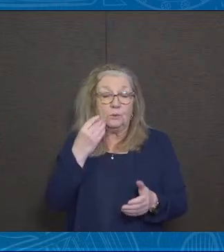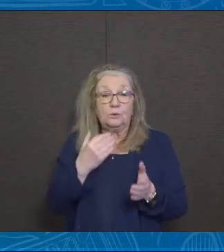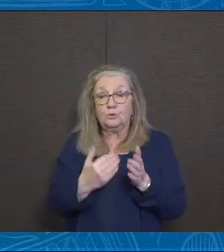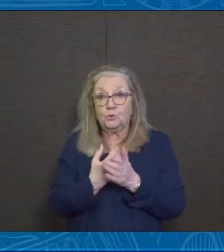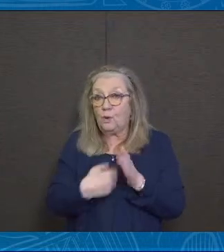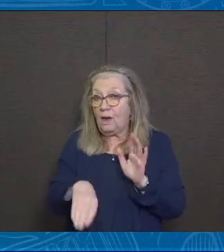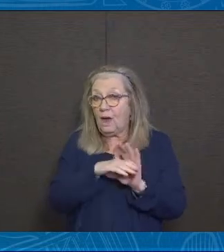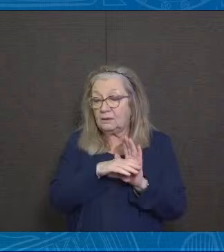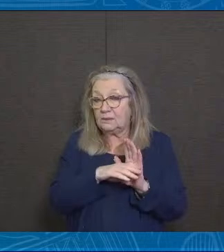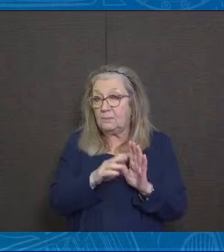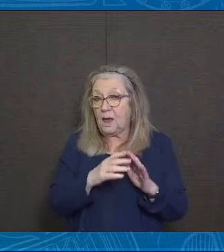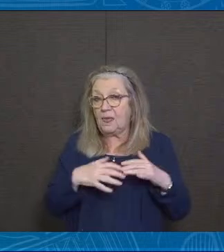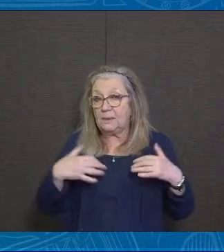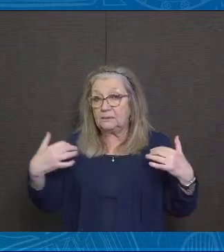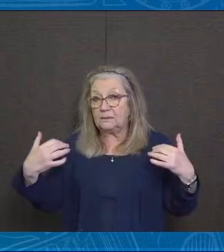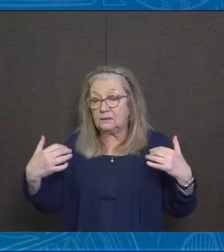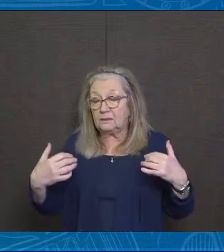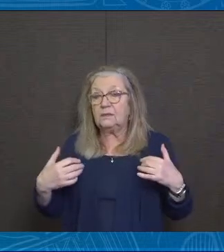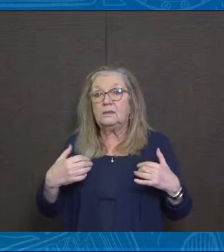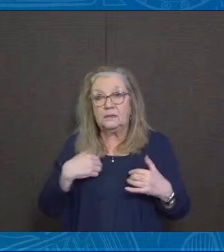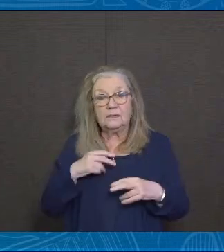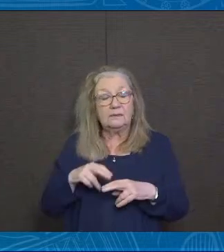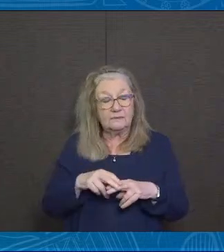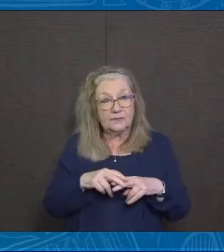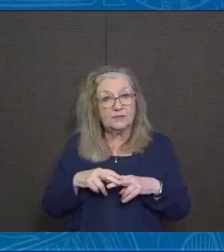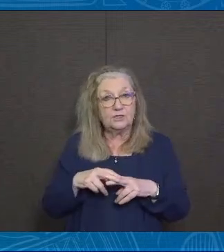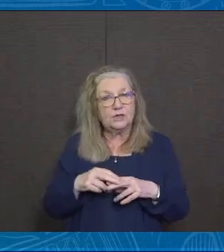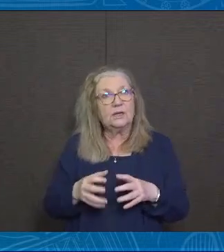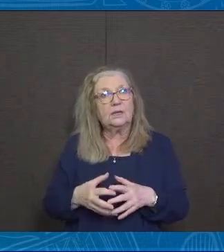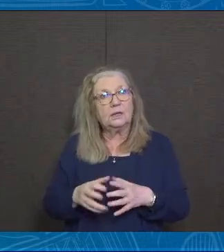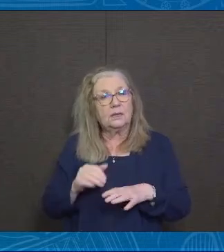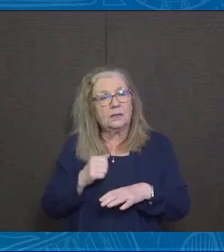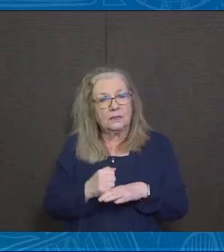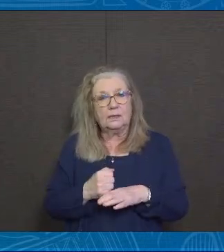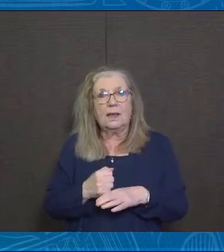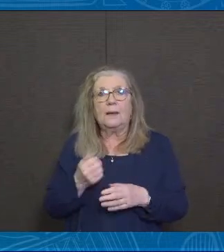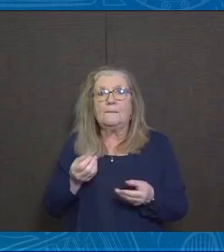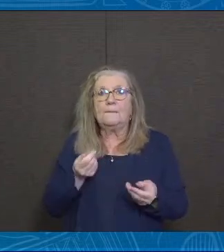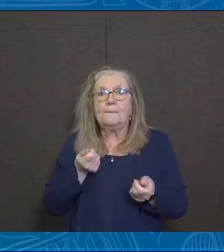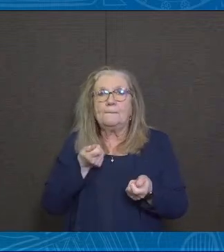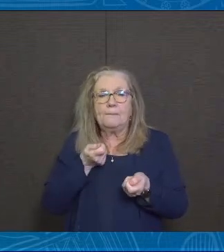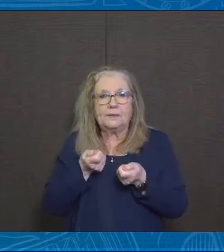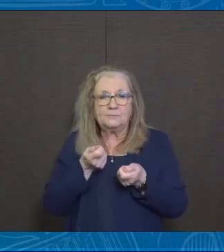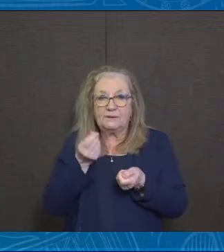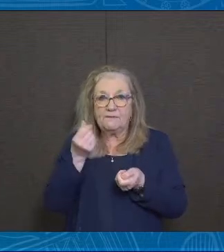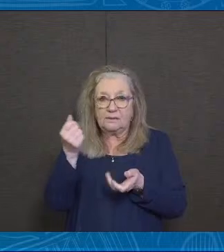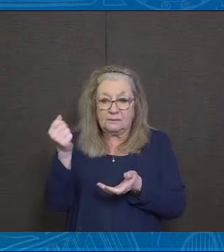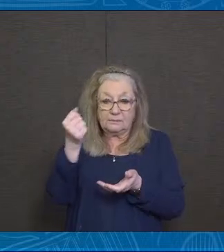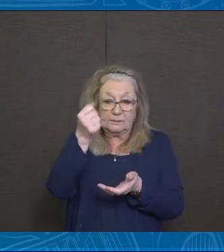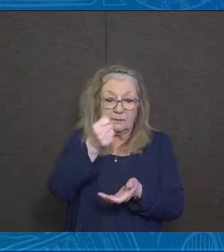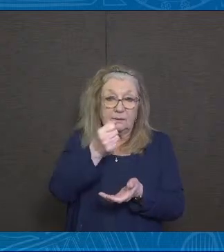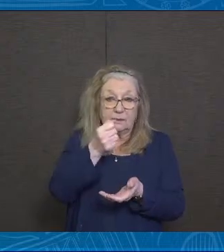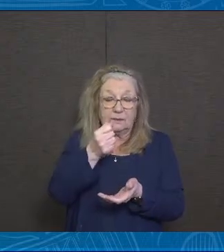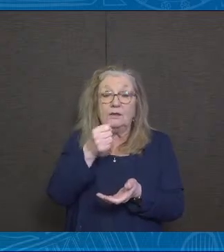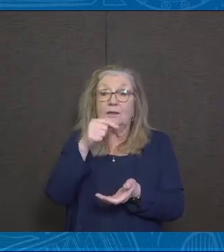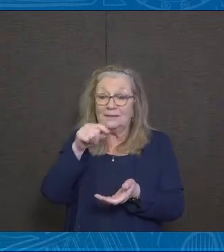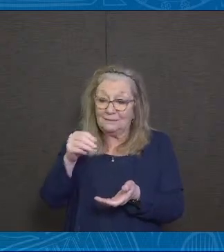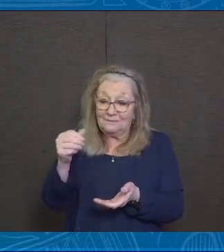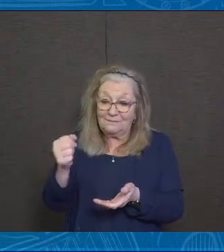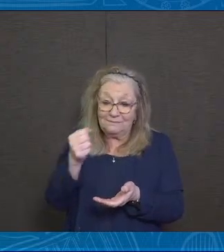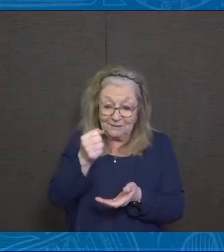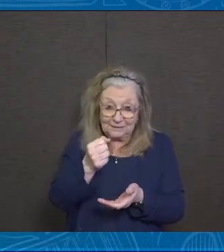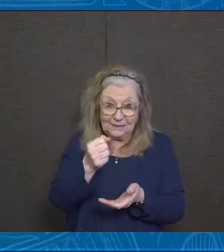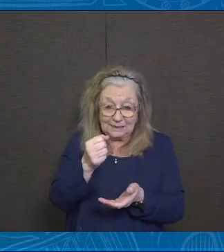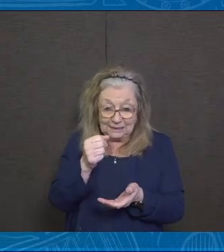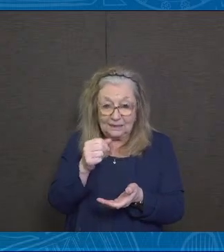in Parliament, Fiji has also set up a disaster risk management fund, which facilitates all funding earmarked